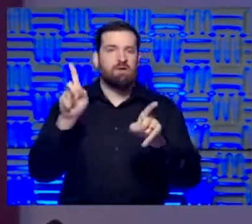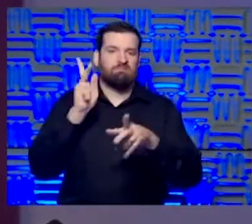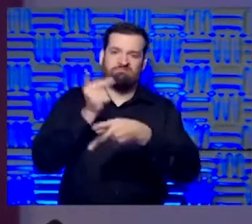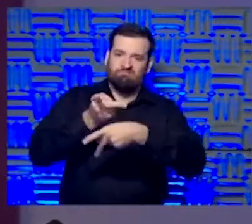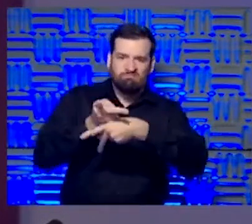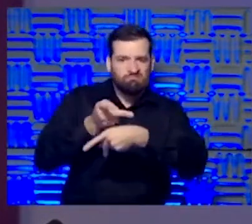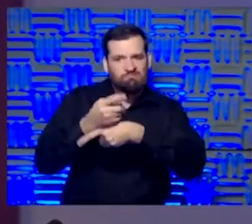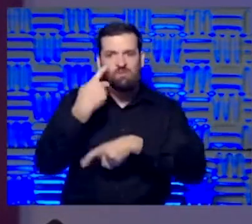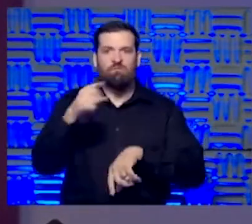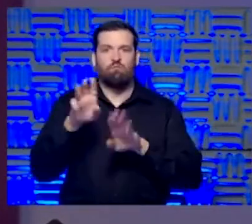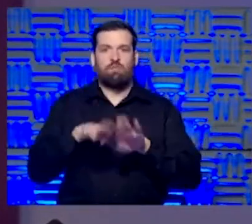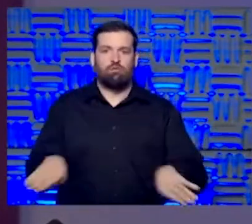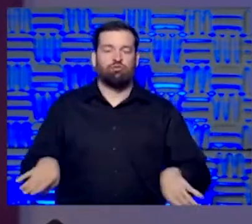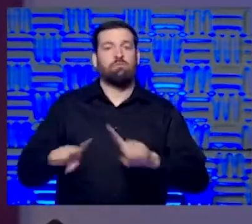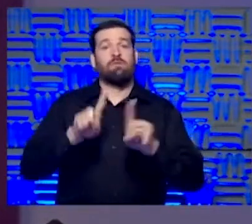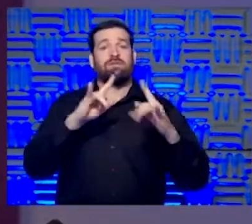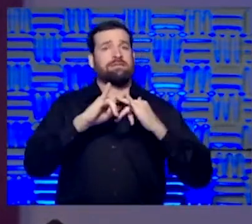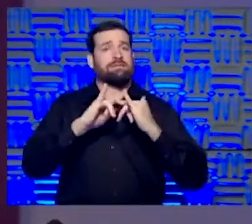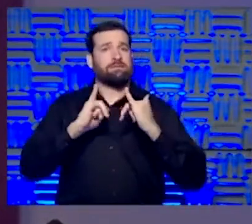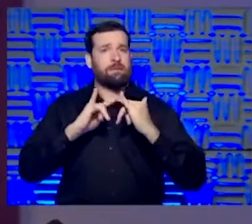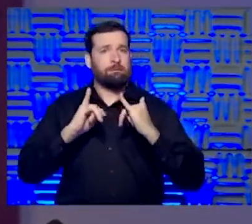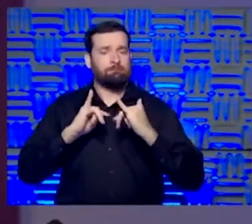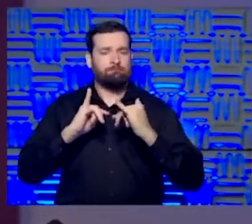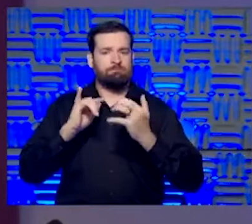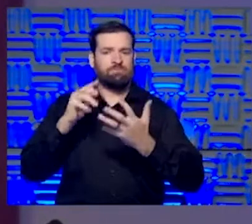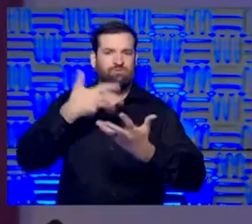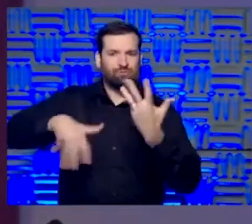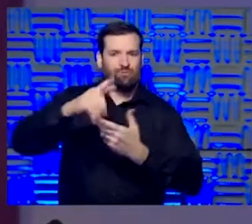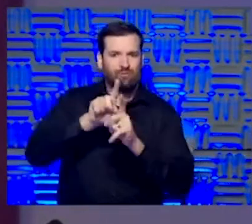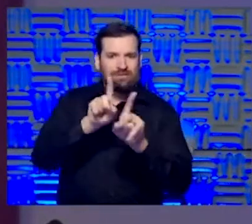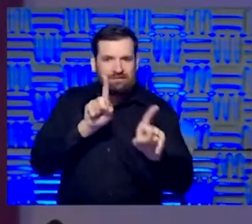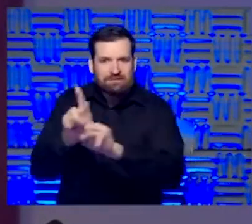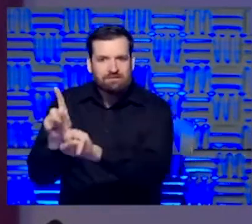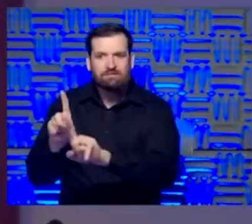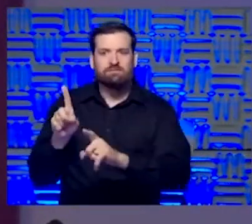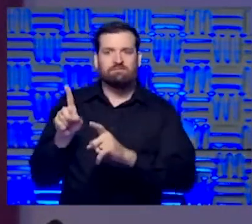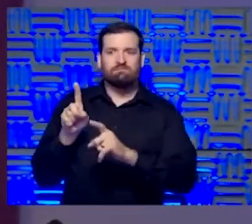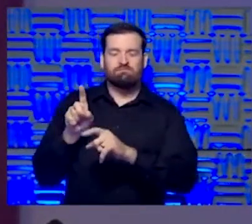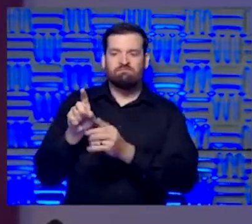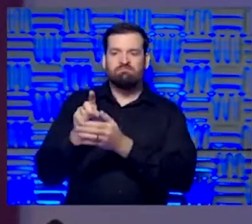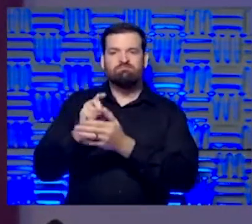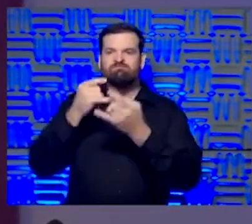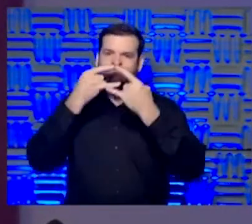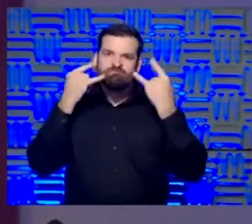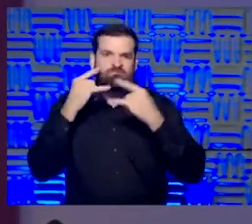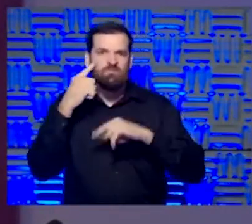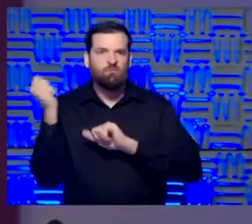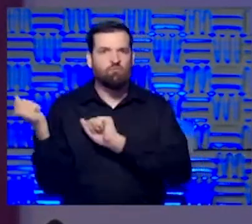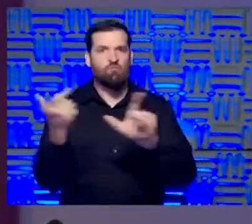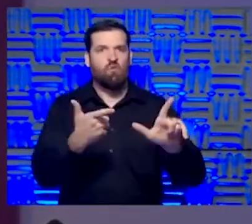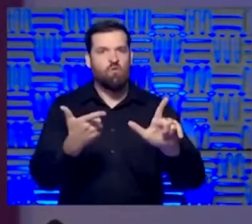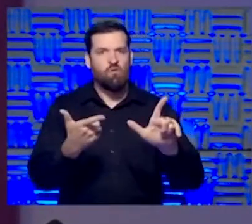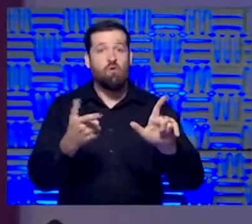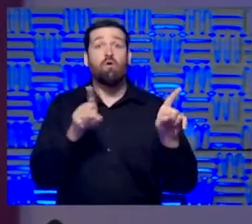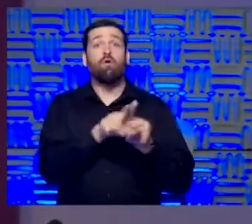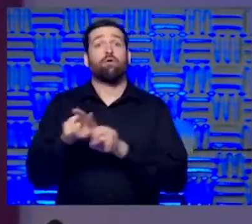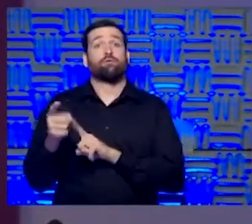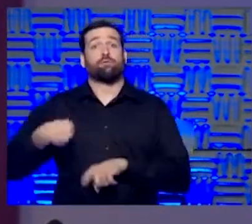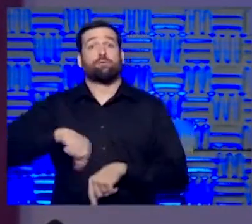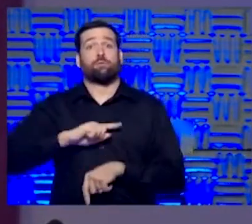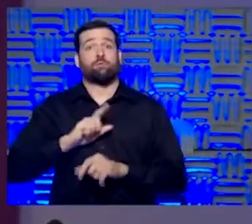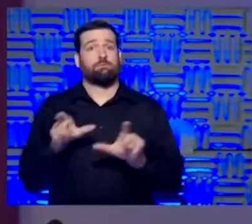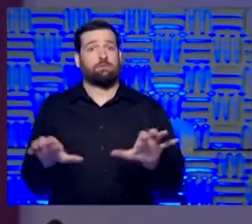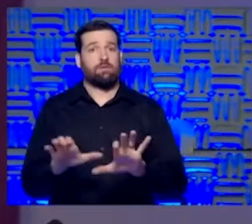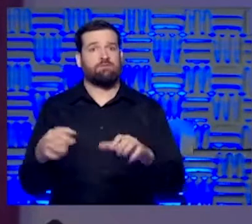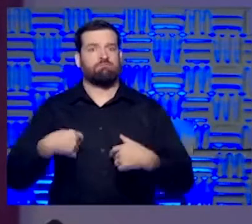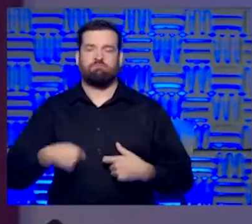need, but at the same time maintain social distancing, make sure there's universal masking. The other thing that we've done that I've been very proud of is